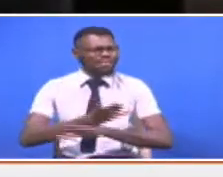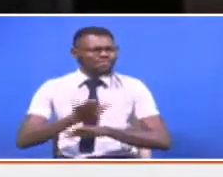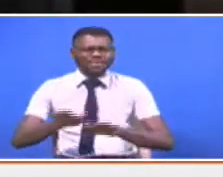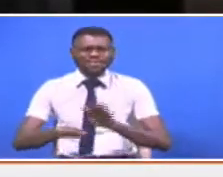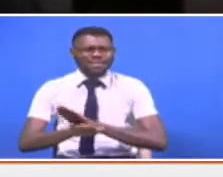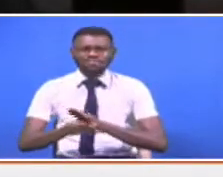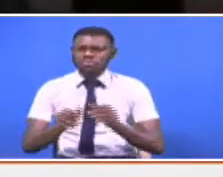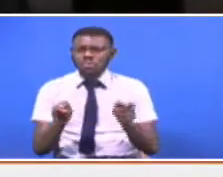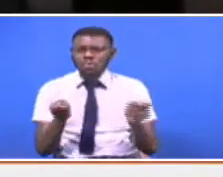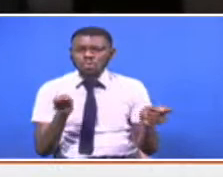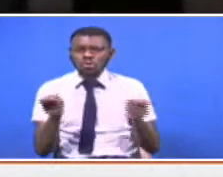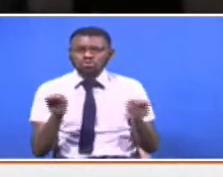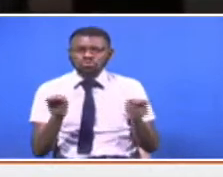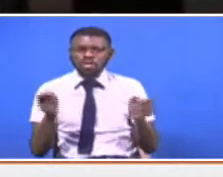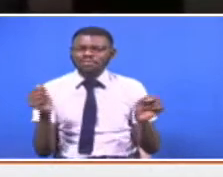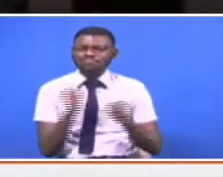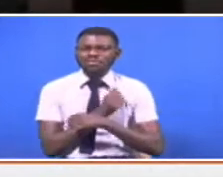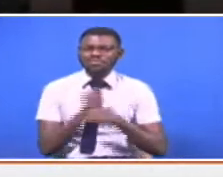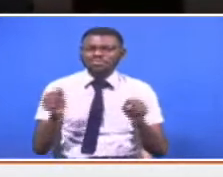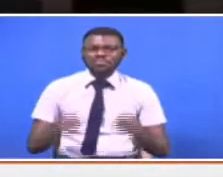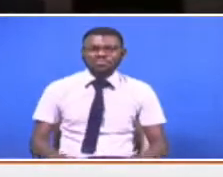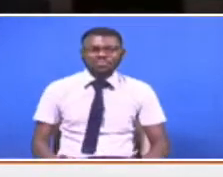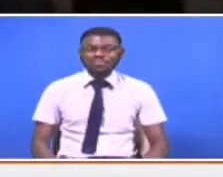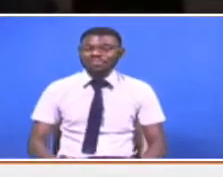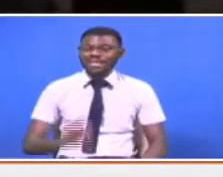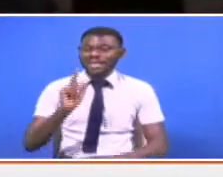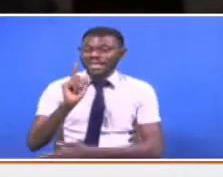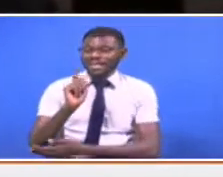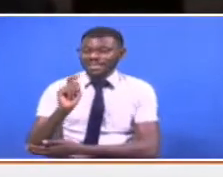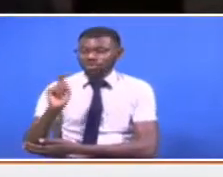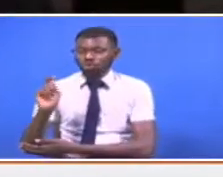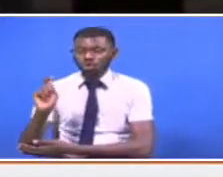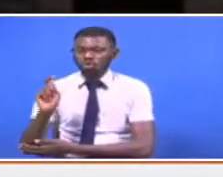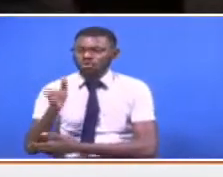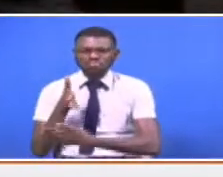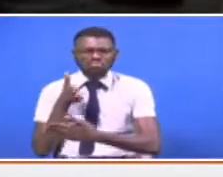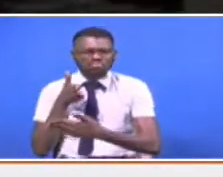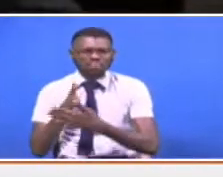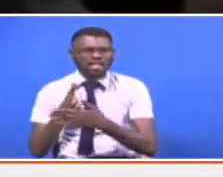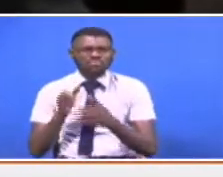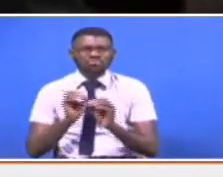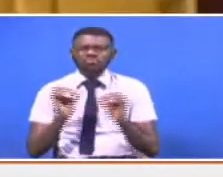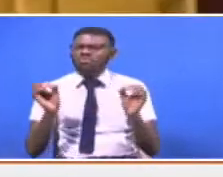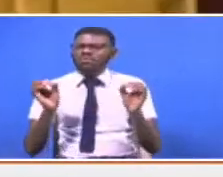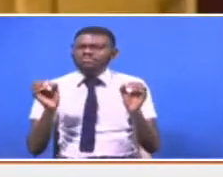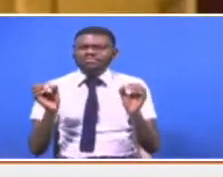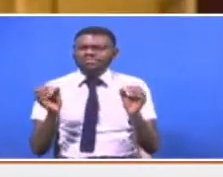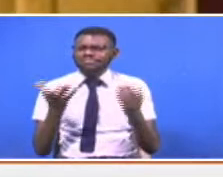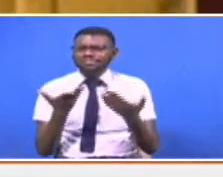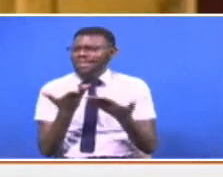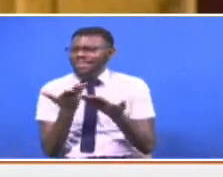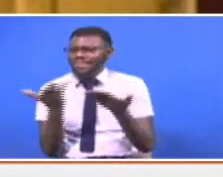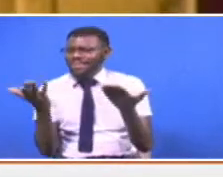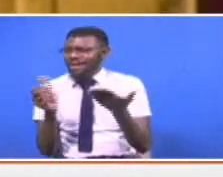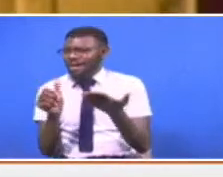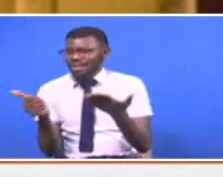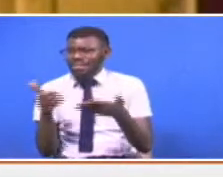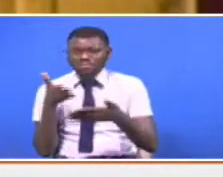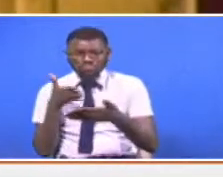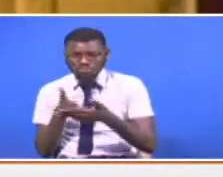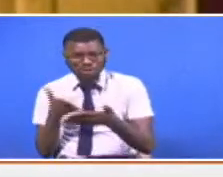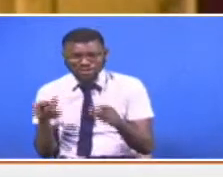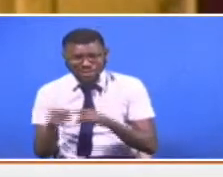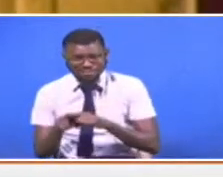contemplate banning not only TikTok, but any other app for that matter. I hereby commit the petition